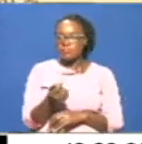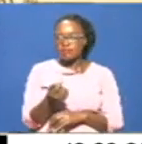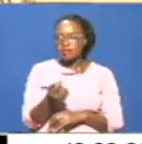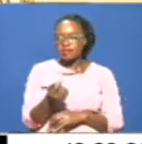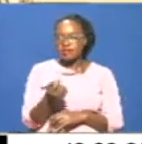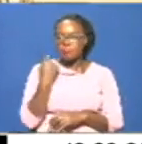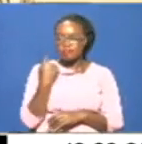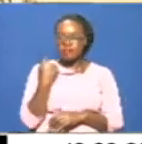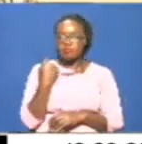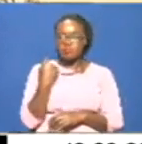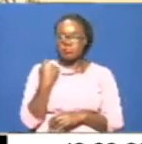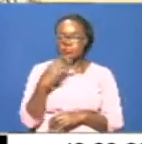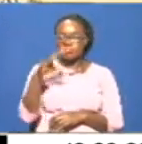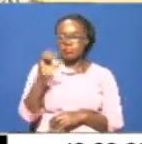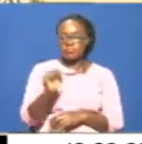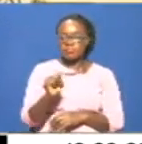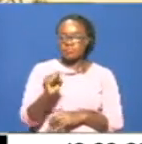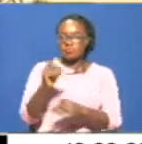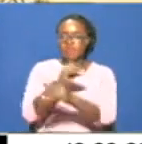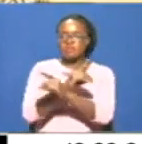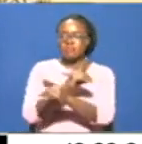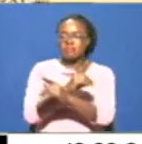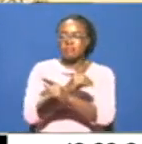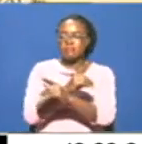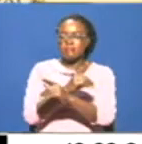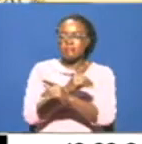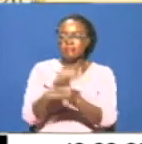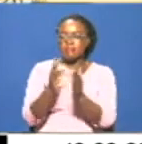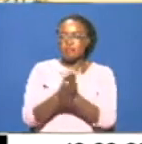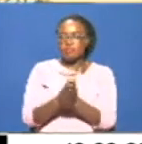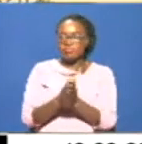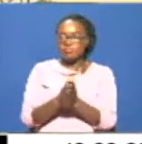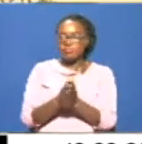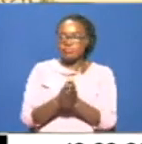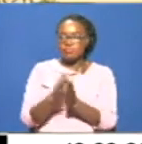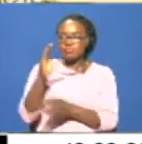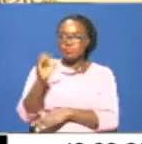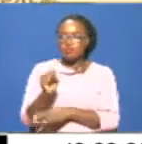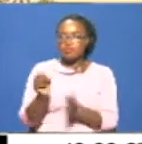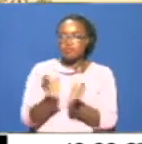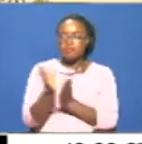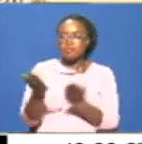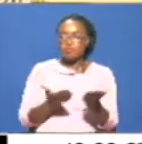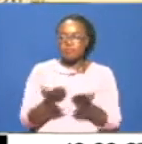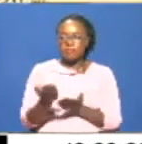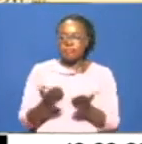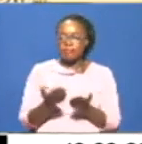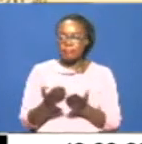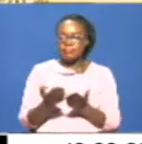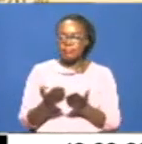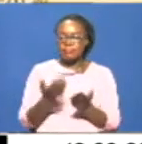Yesterday, the Cabinet Secretary of Defense and the Cabinet Secretary of Public Service